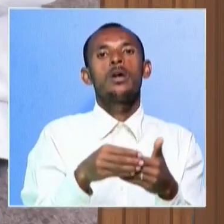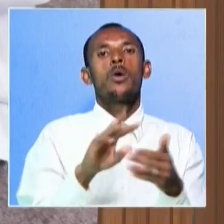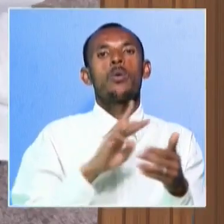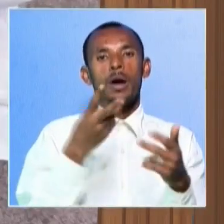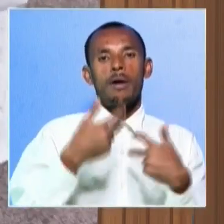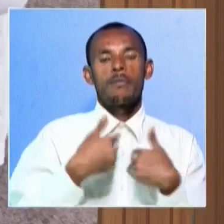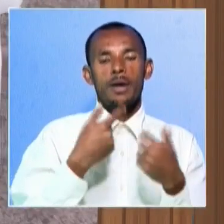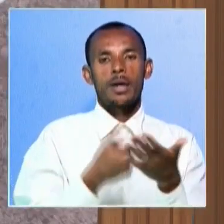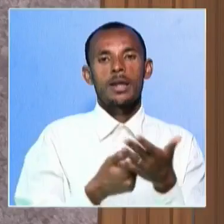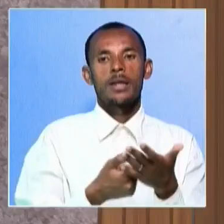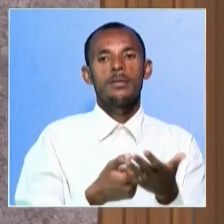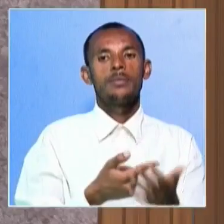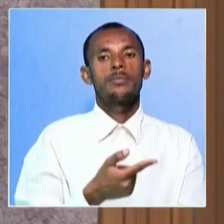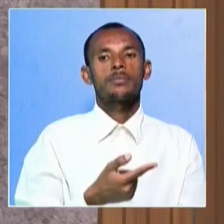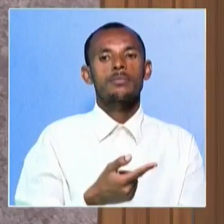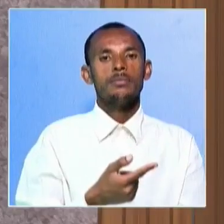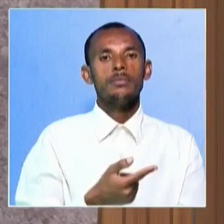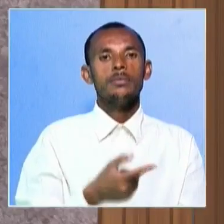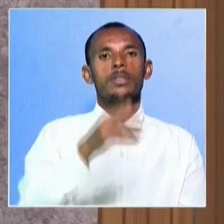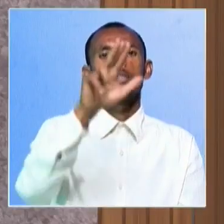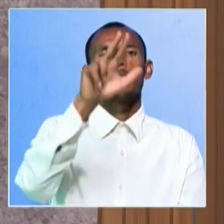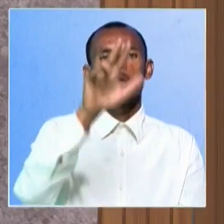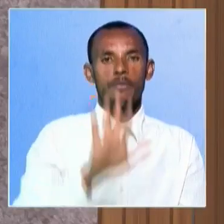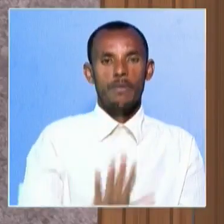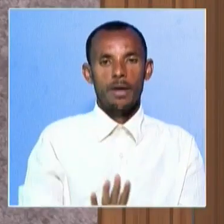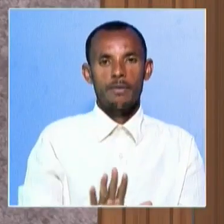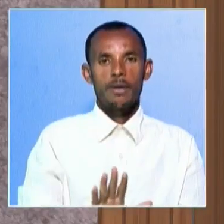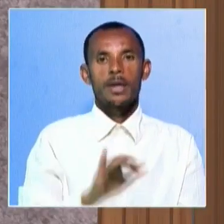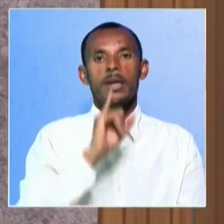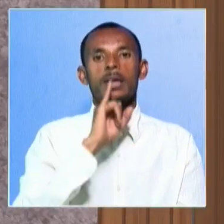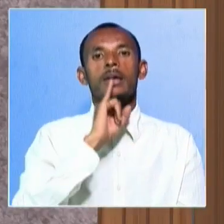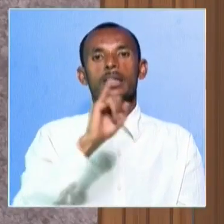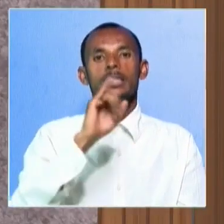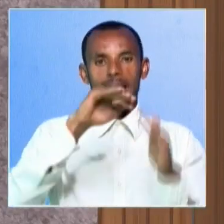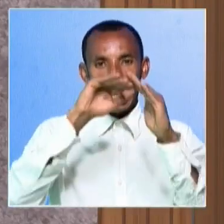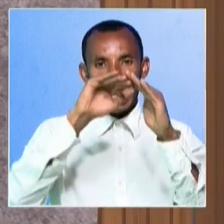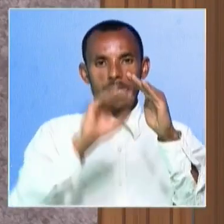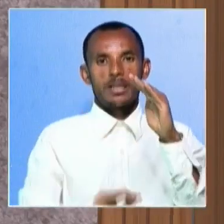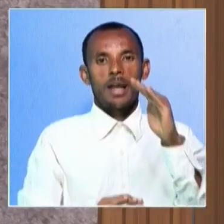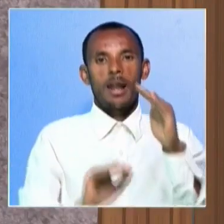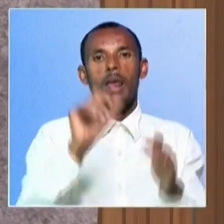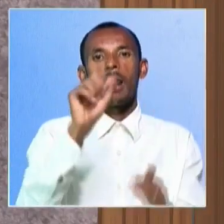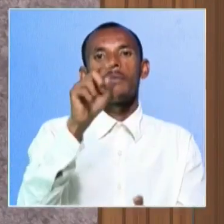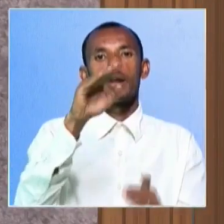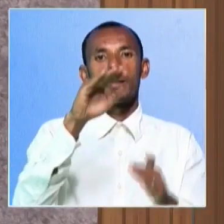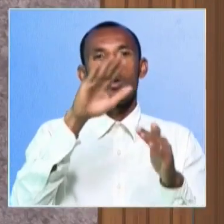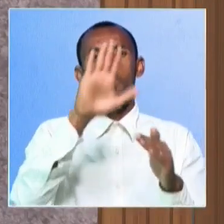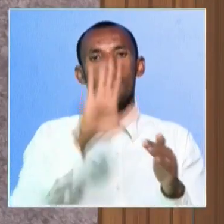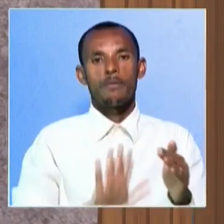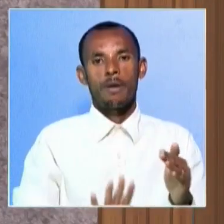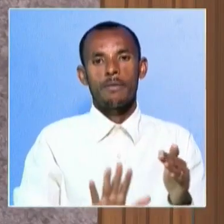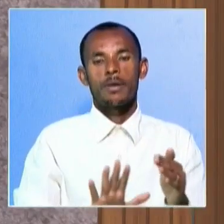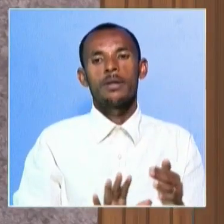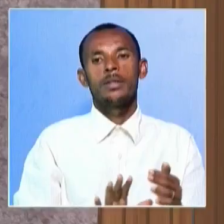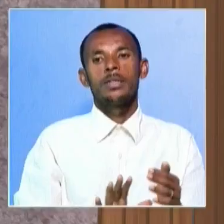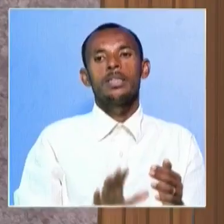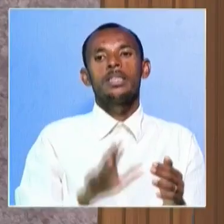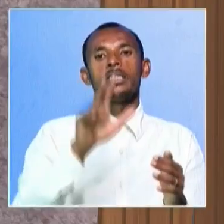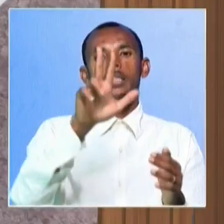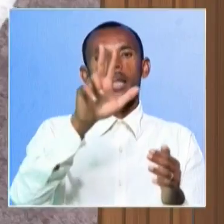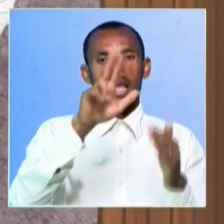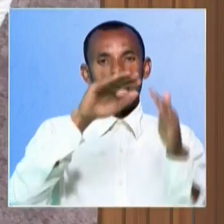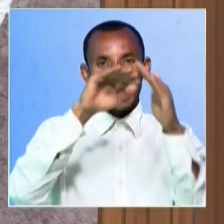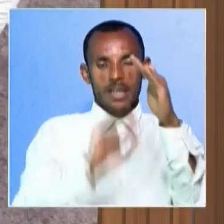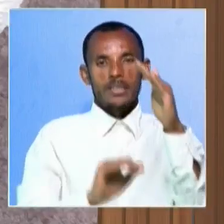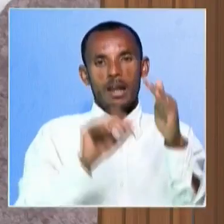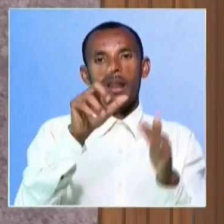here. So 3 over 5 is definitely less than 11 over 5 because 3 is less than